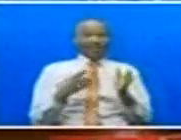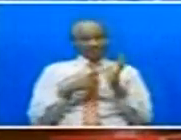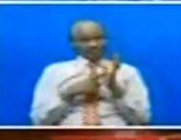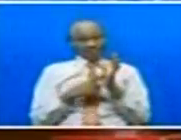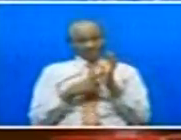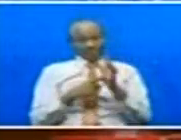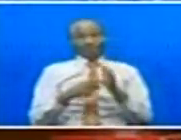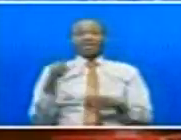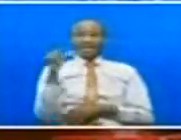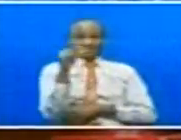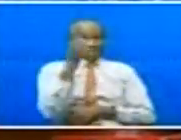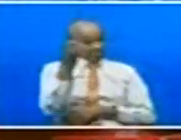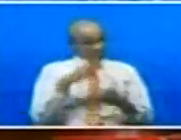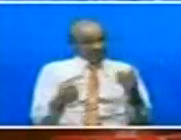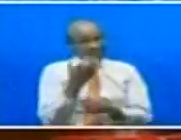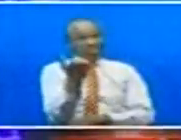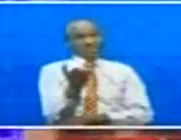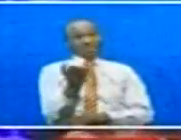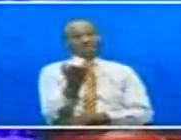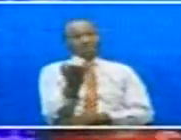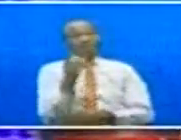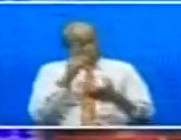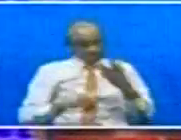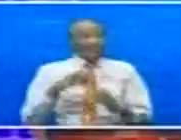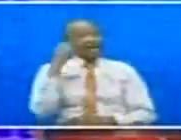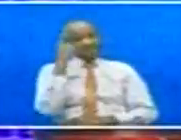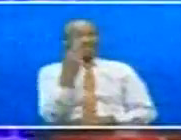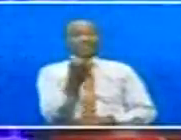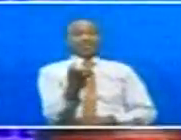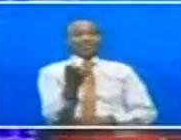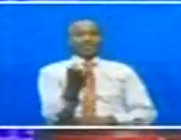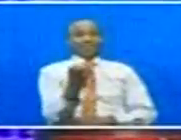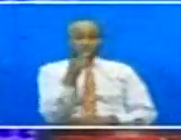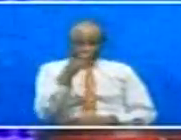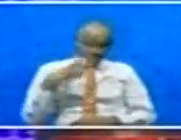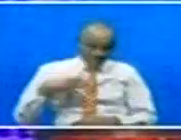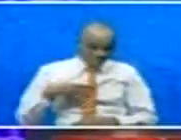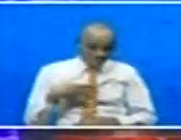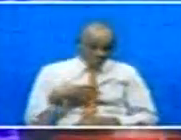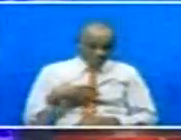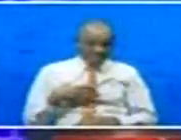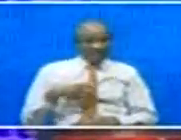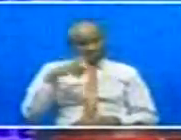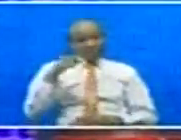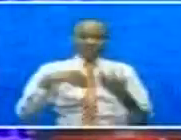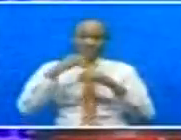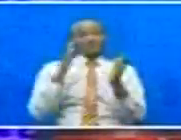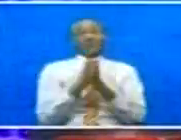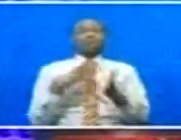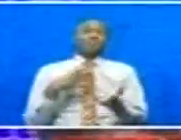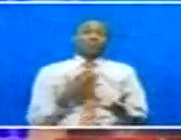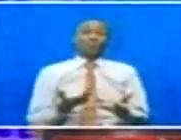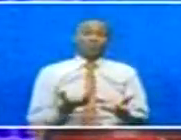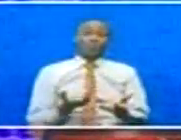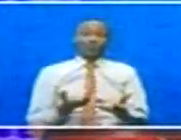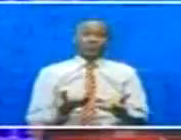incident in Garissa. Now, from what I understand, is that those guys were mixing with the people. They